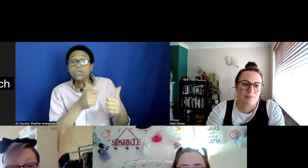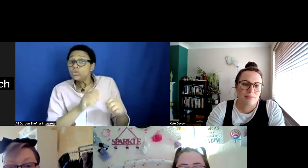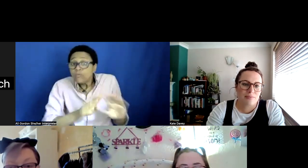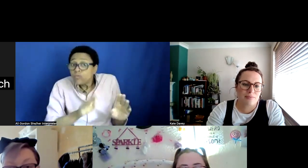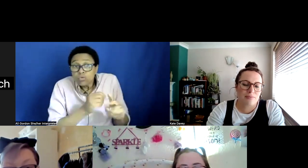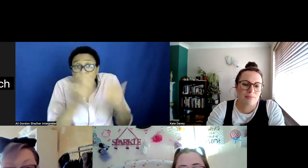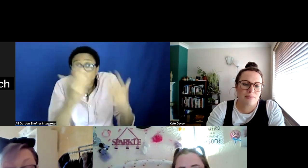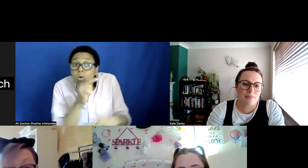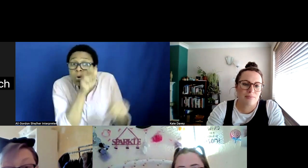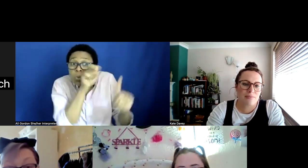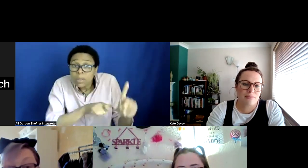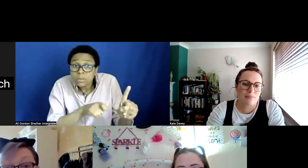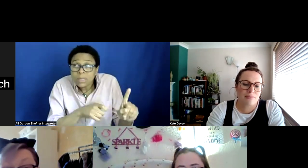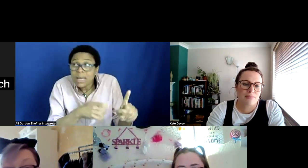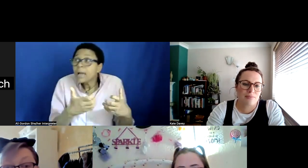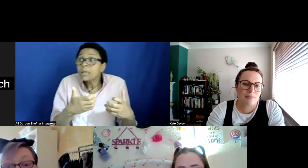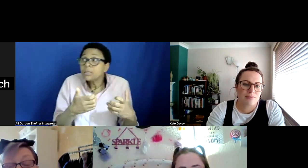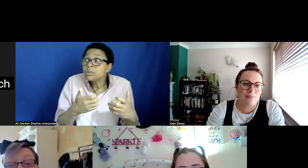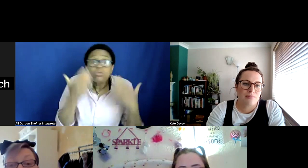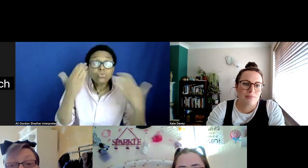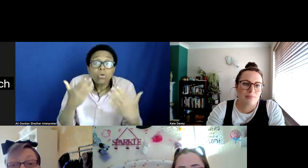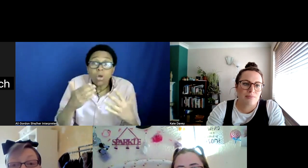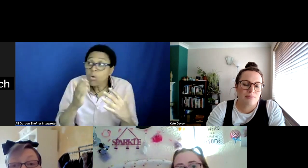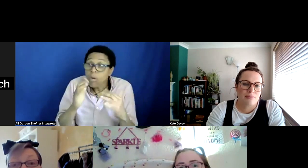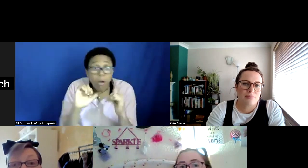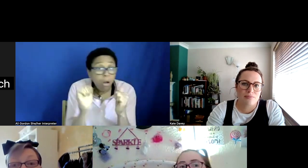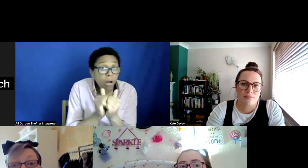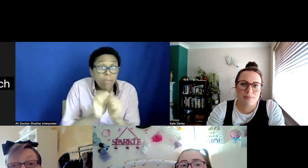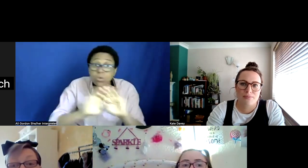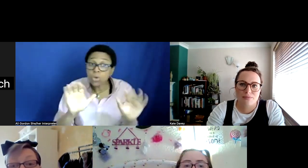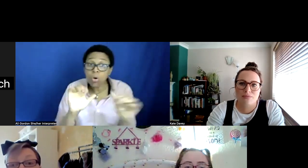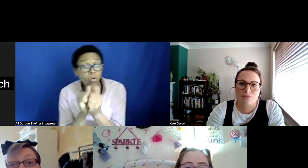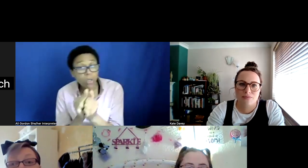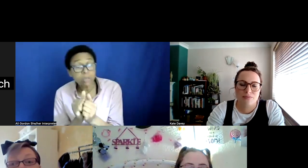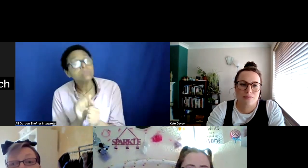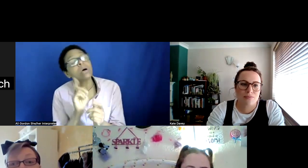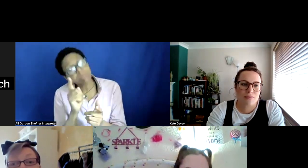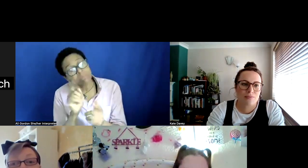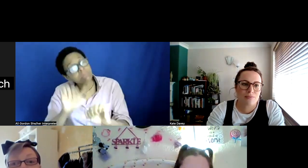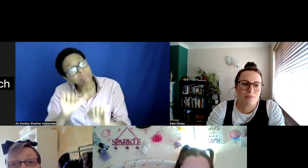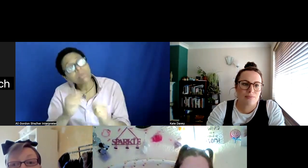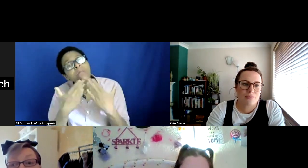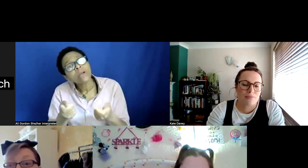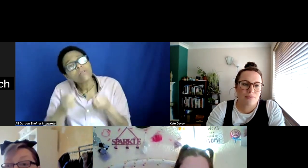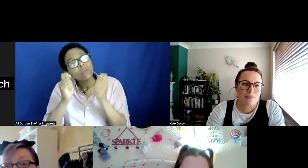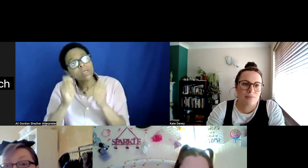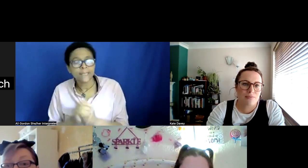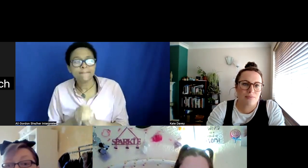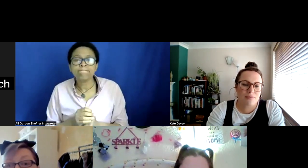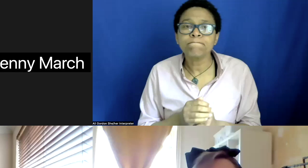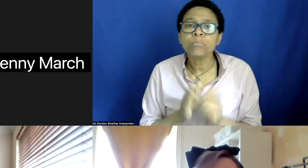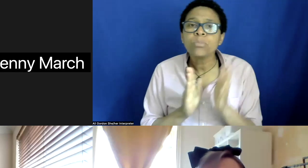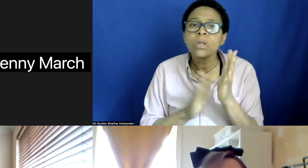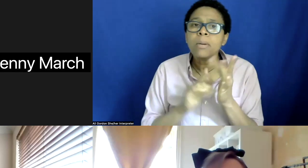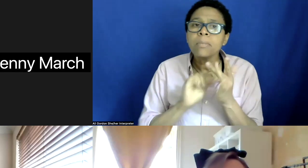that consent was given freely, if at all? So yeah, thank you for sharing. Michelle, and then I'm going to come